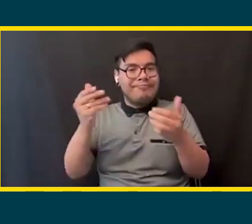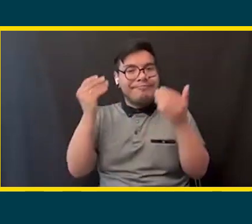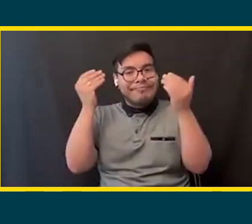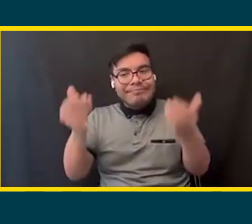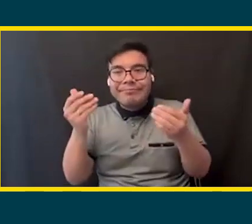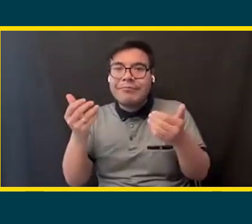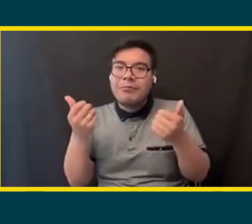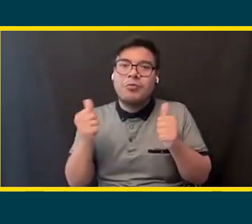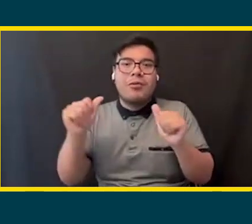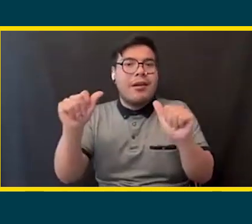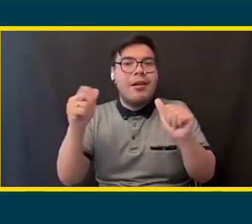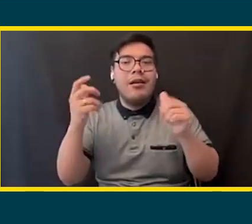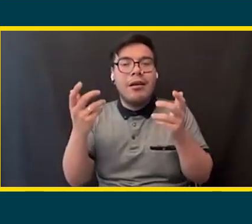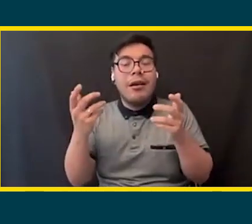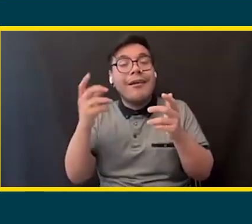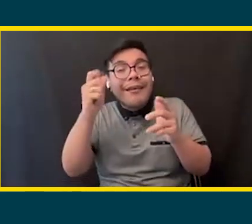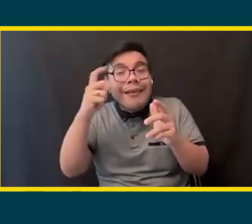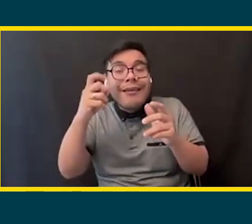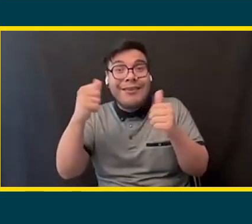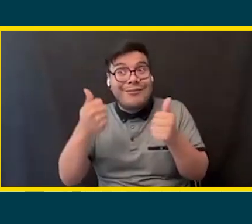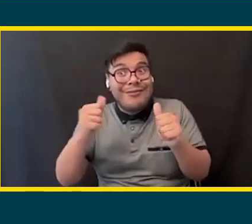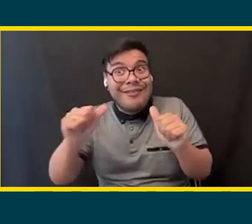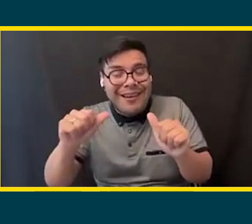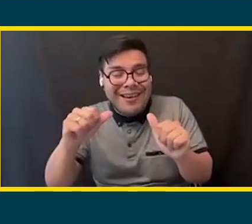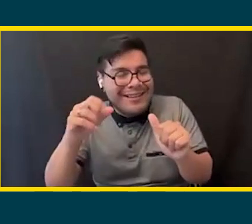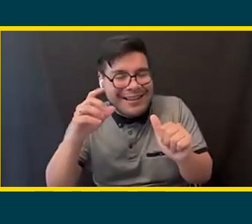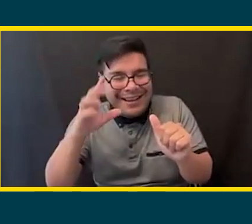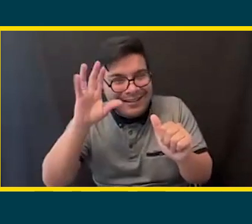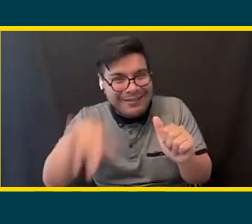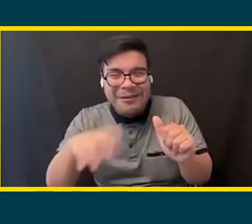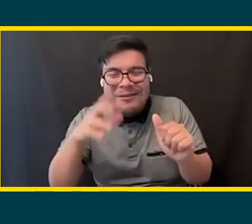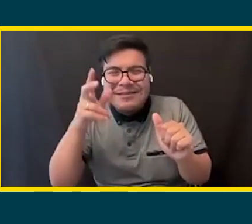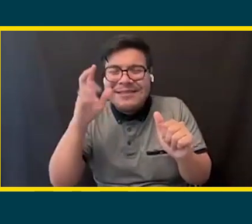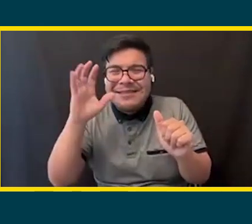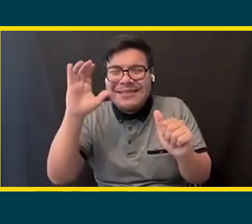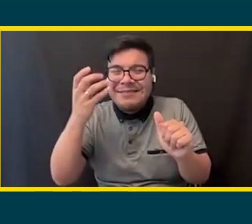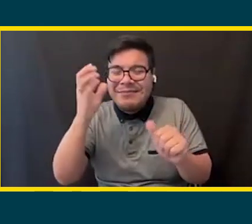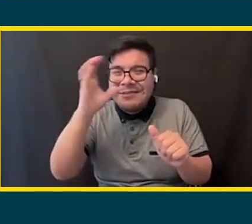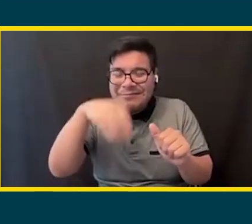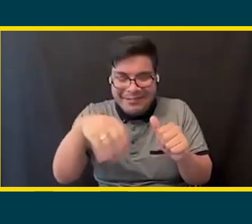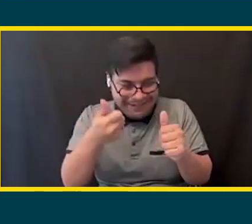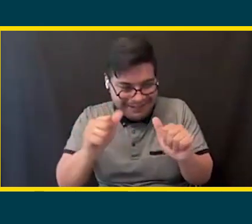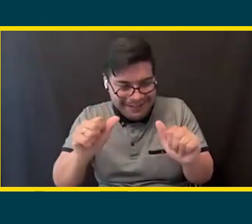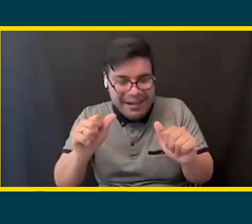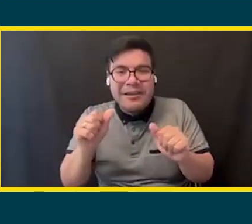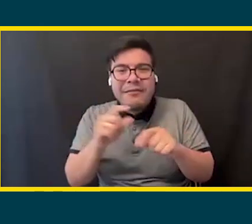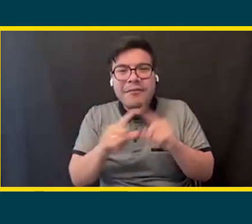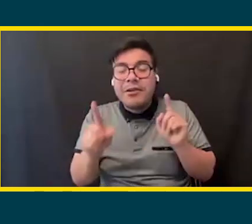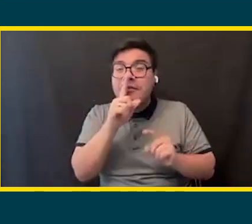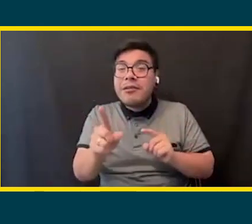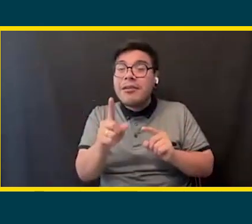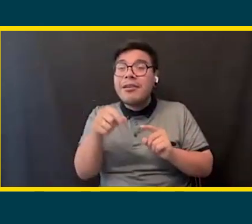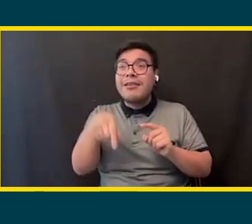out. And try it out sounds a little bit strange, but it's hard to be in this world as a